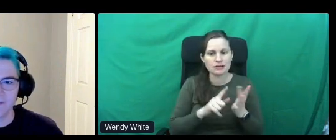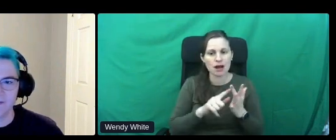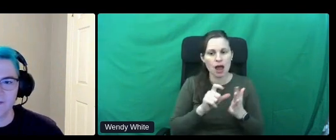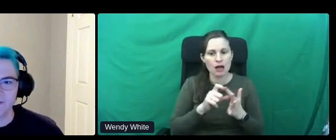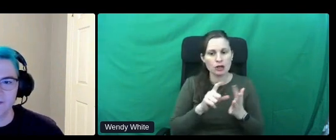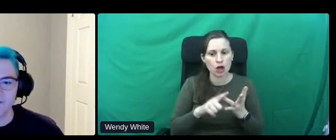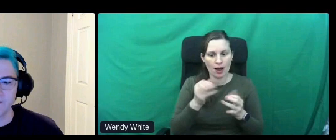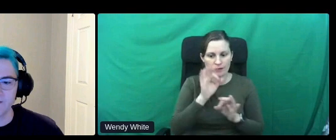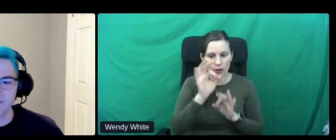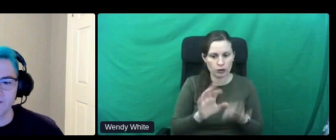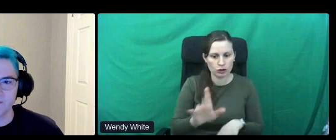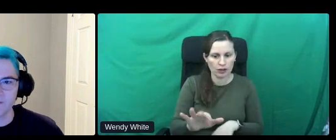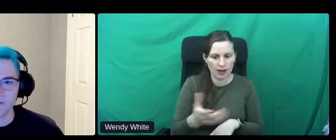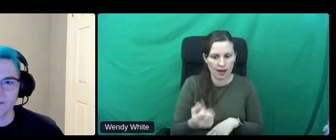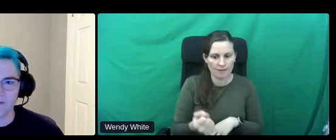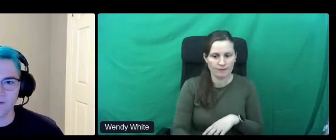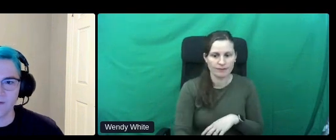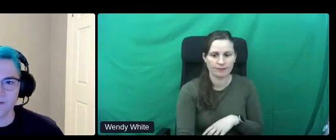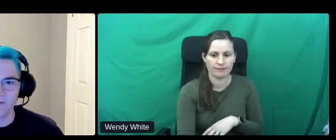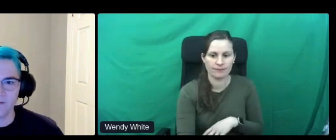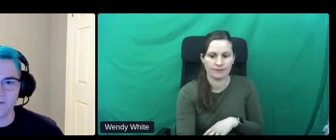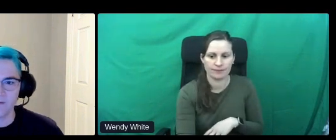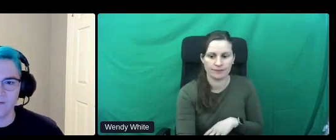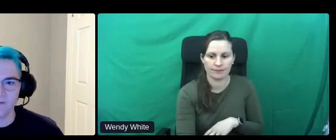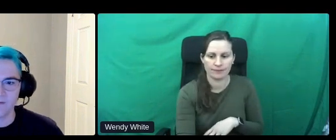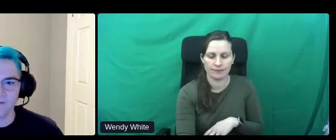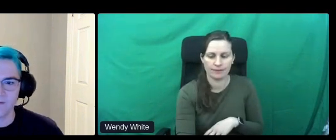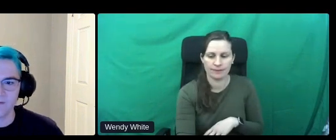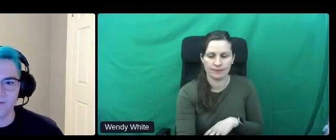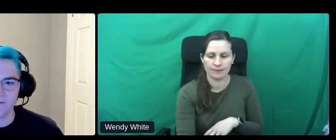well. Okay.